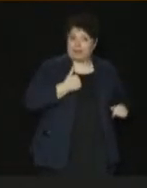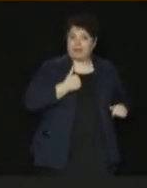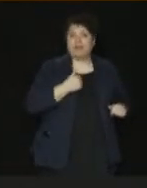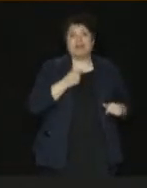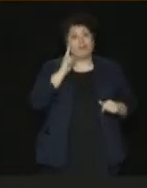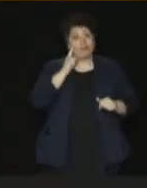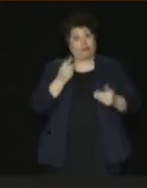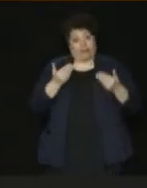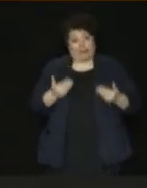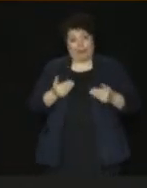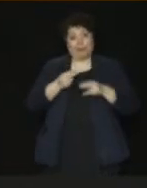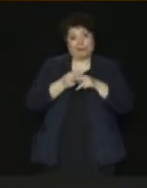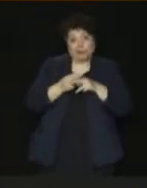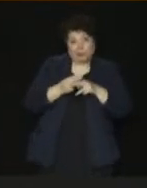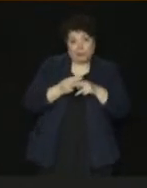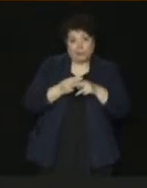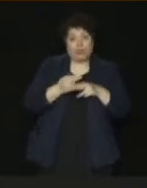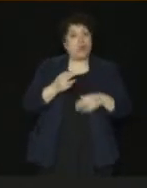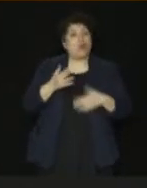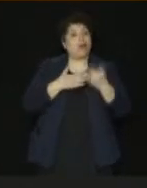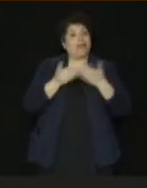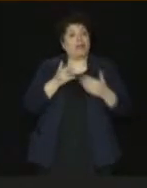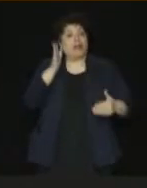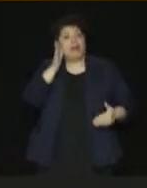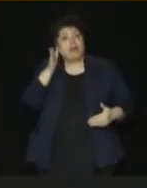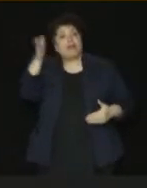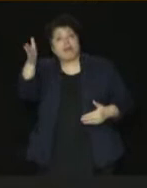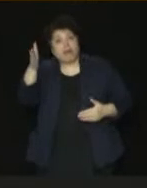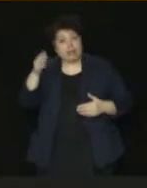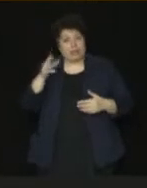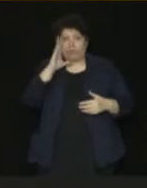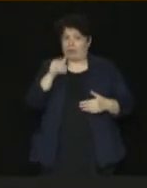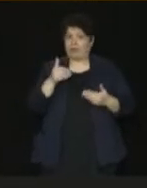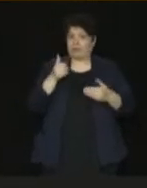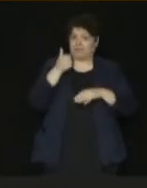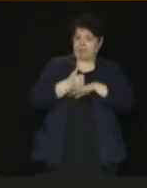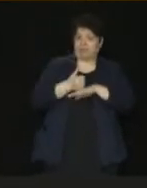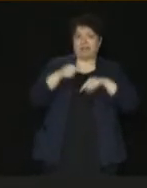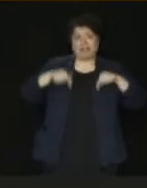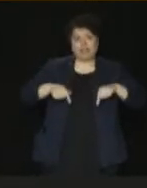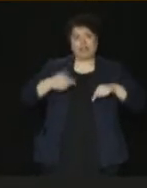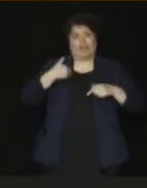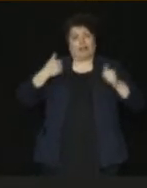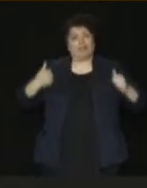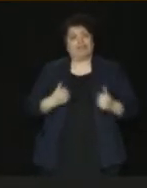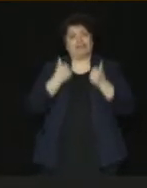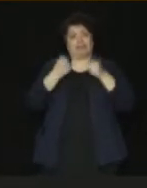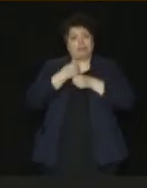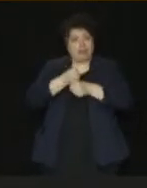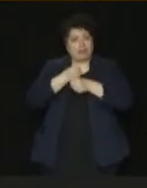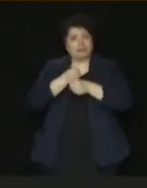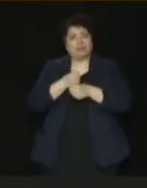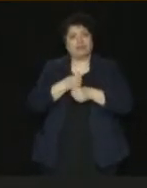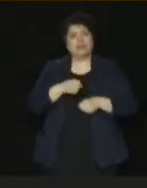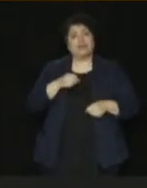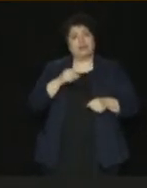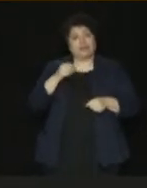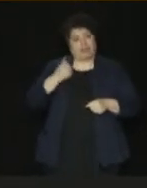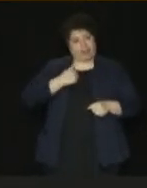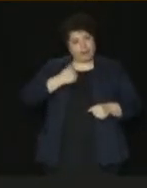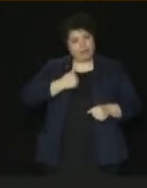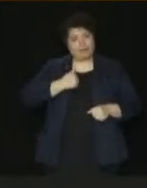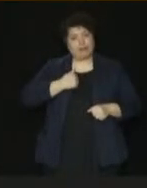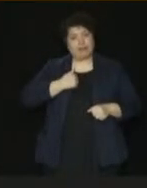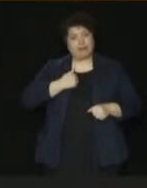short term for this, but in the longer term as well, to restore our biomanufacturing capacity domestically. This